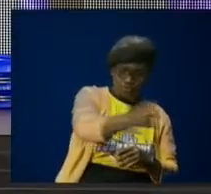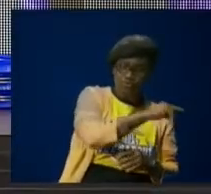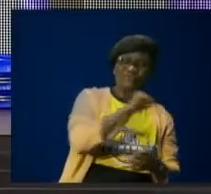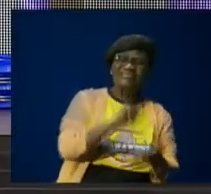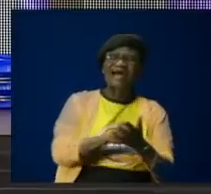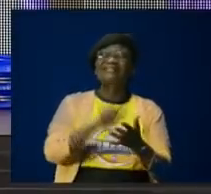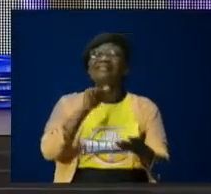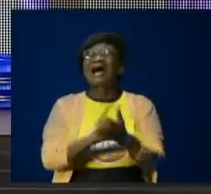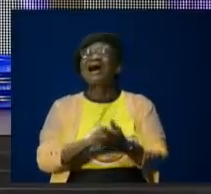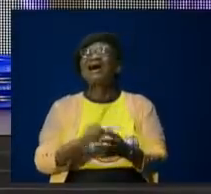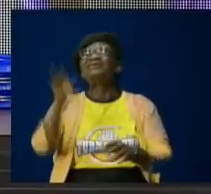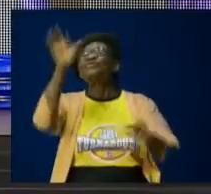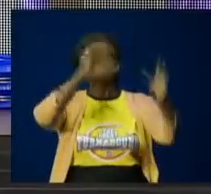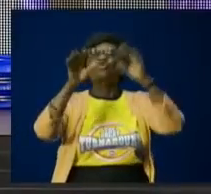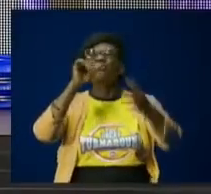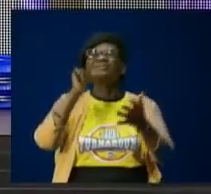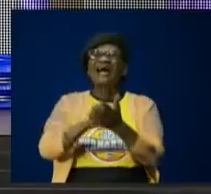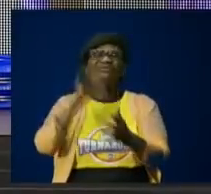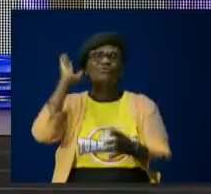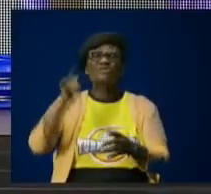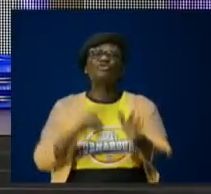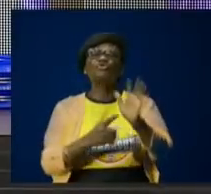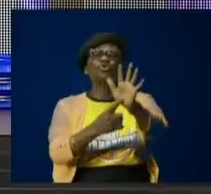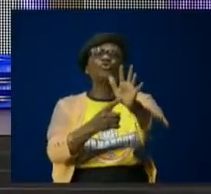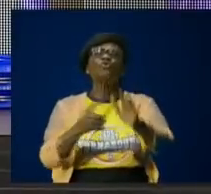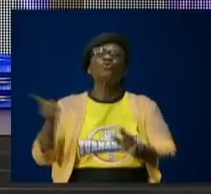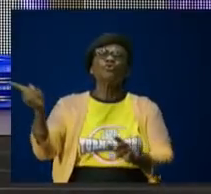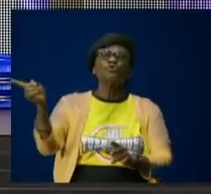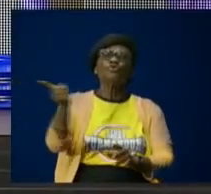that storm that we show you,